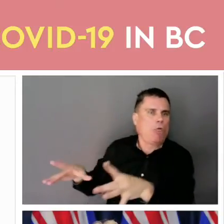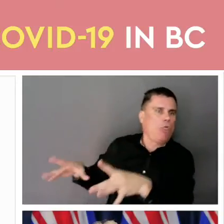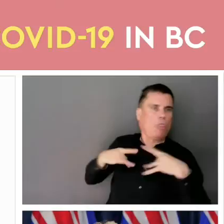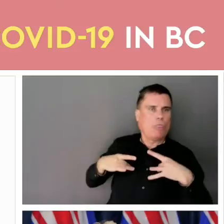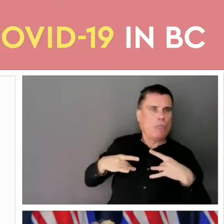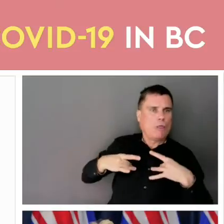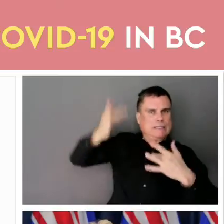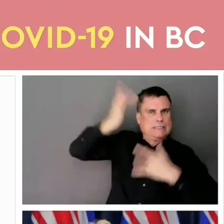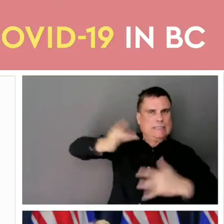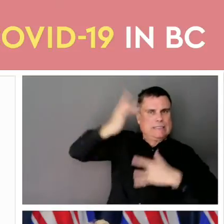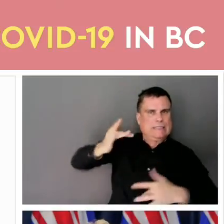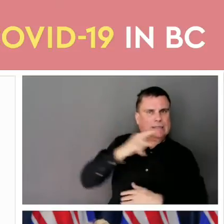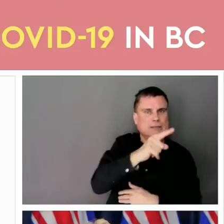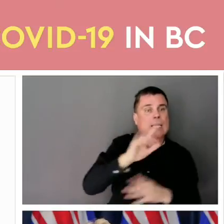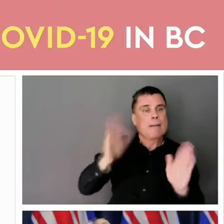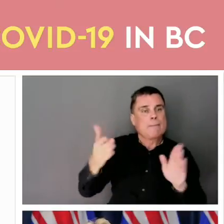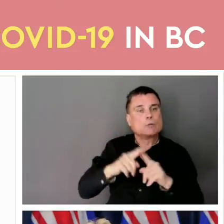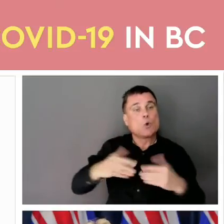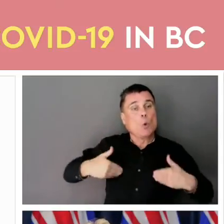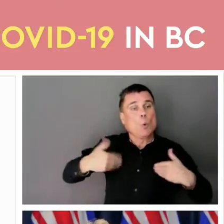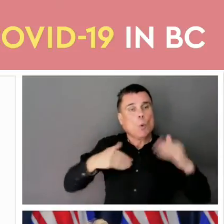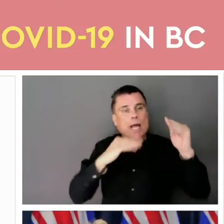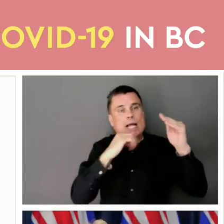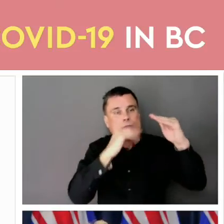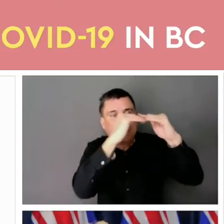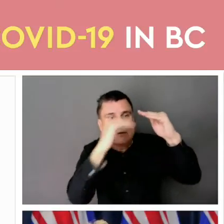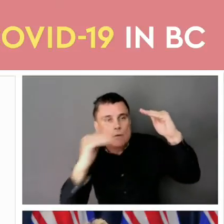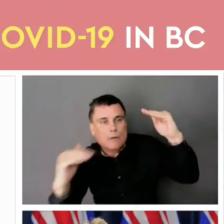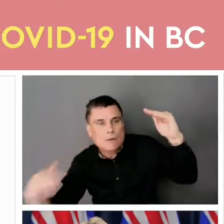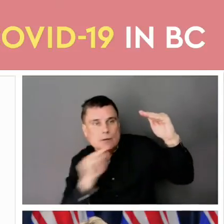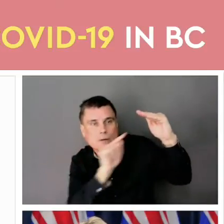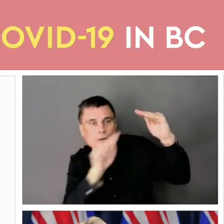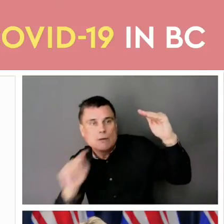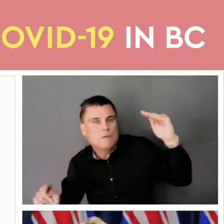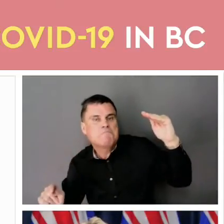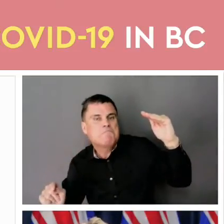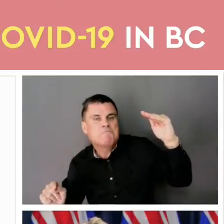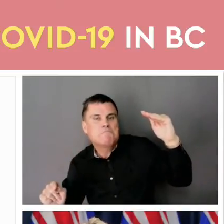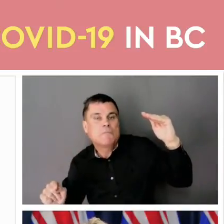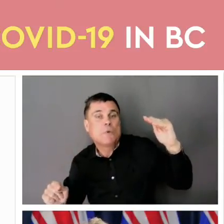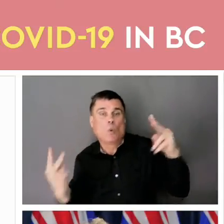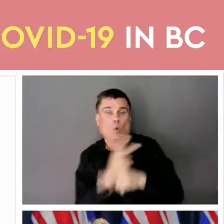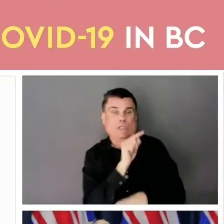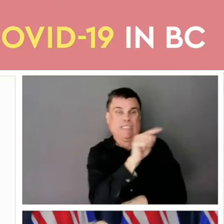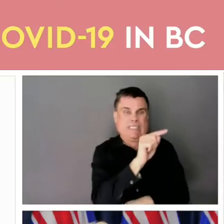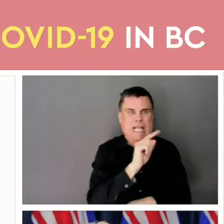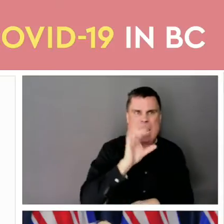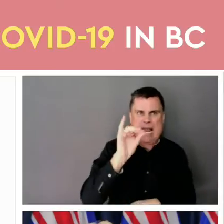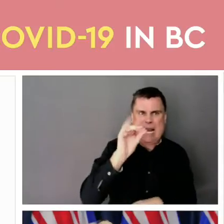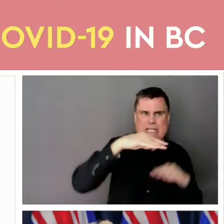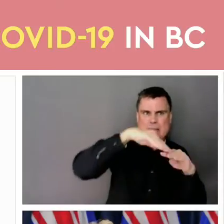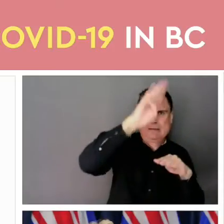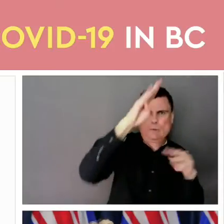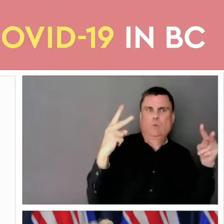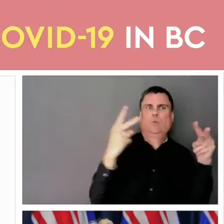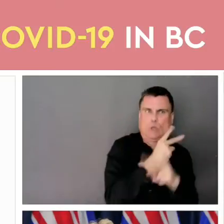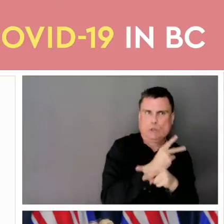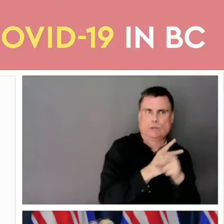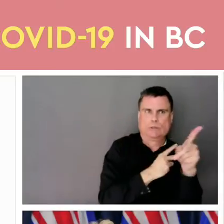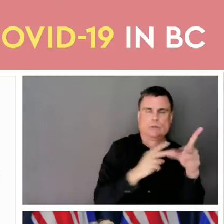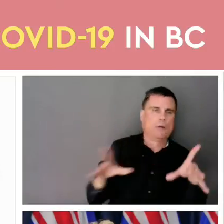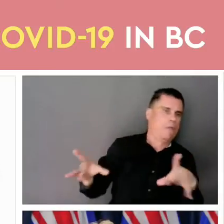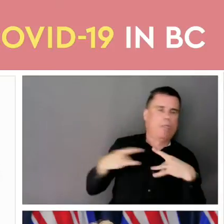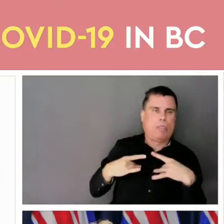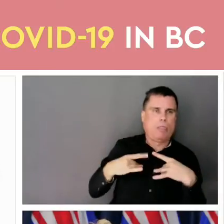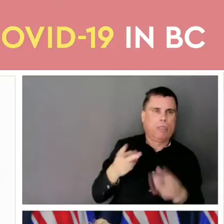of age, and in particular, people over 80 have double the mortality risk of even those in the 60 to 65 year